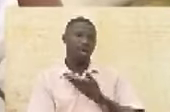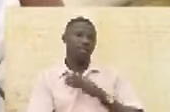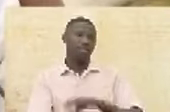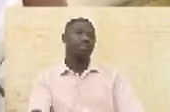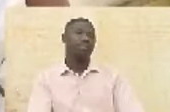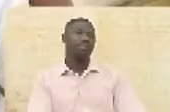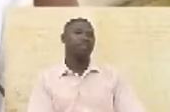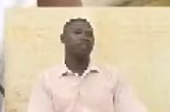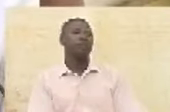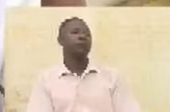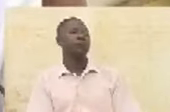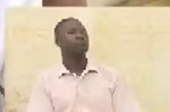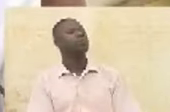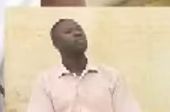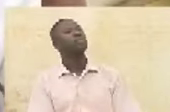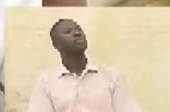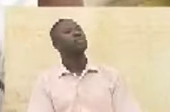caught.